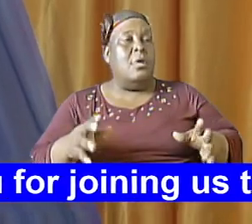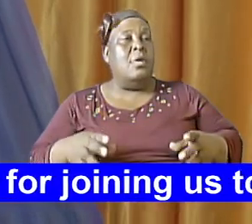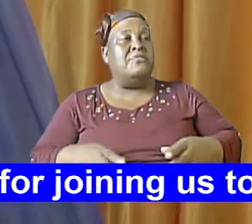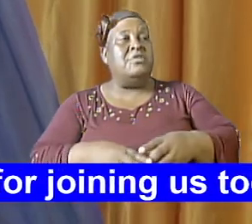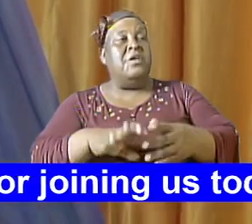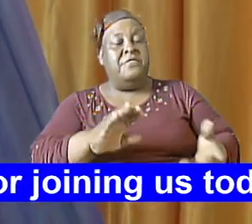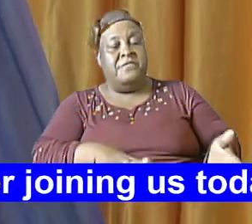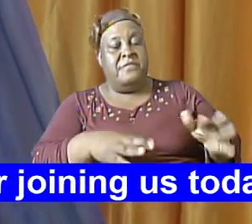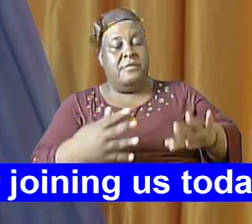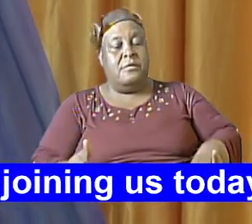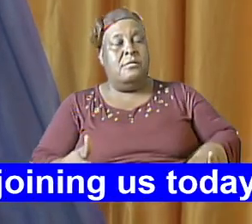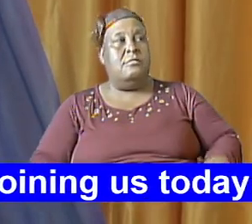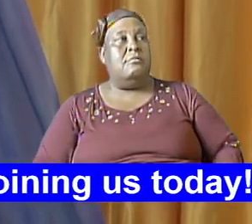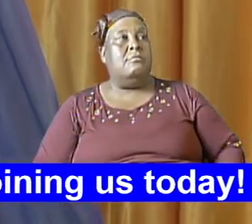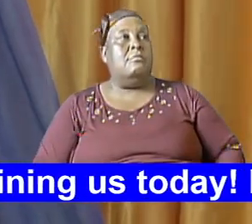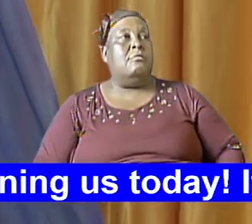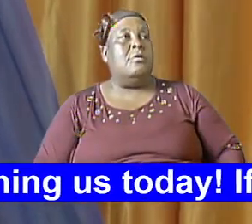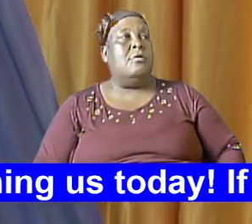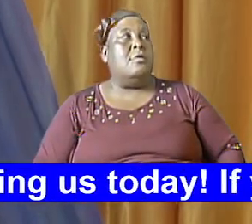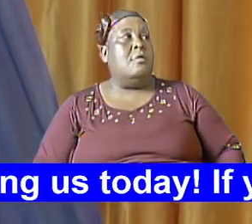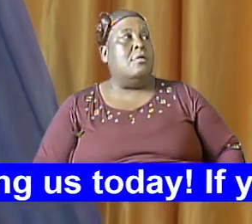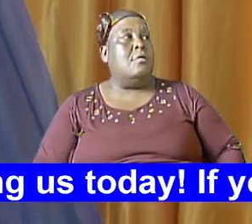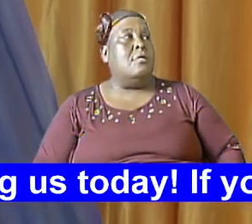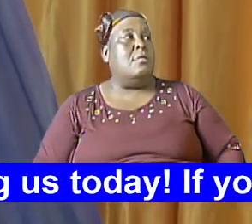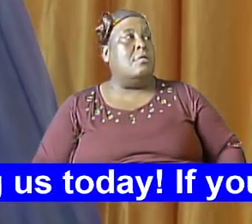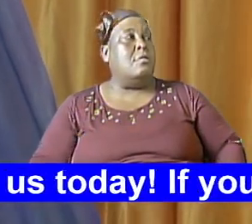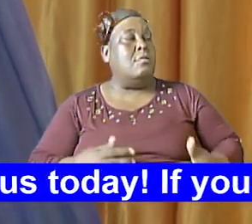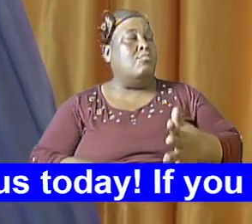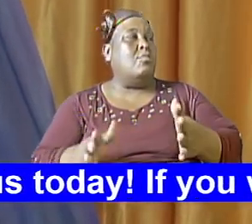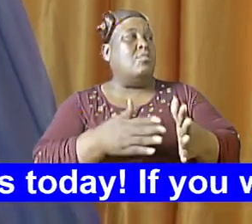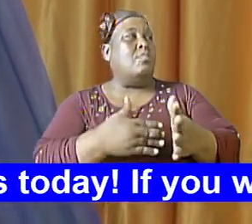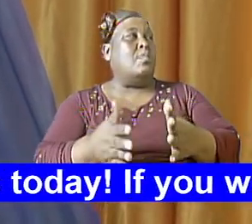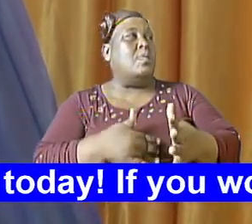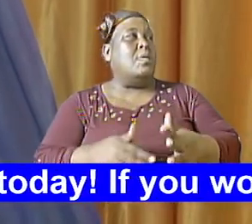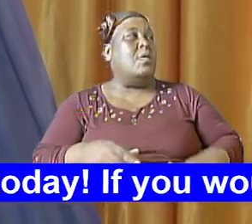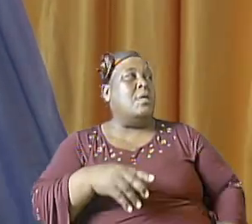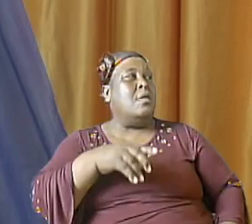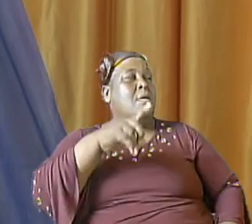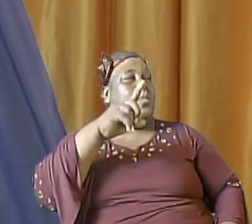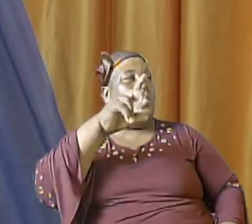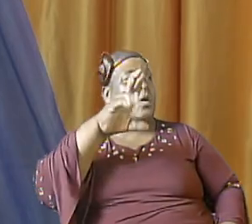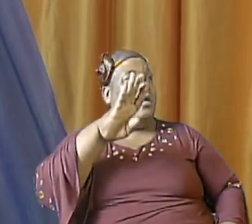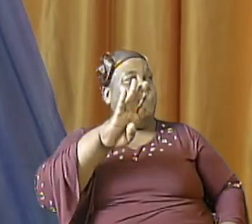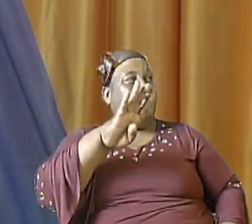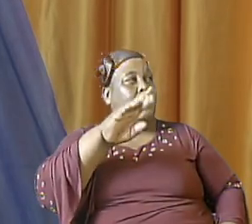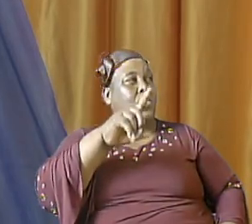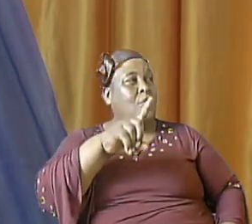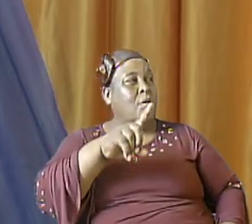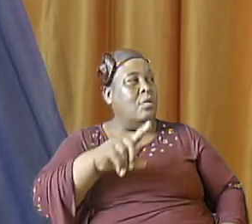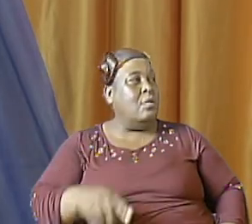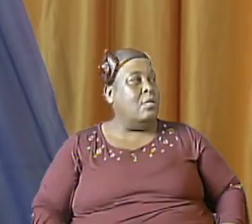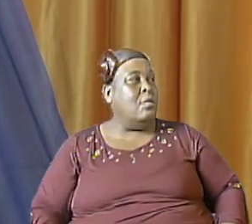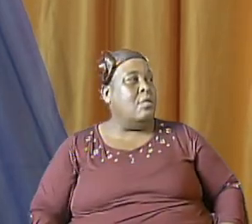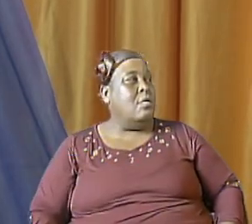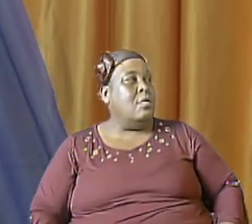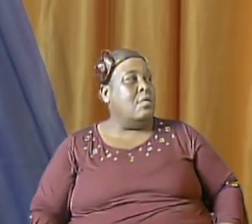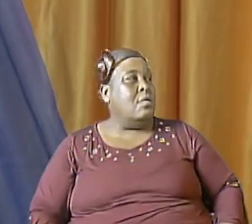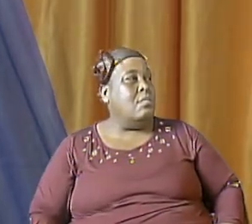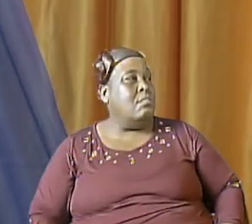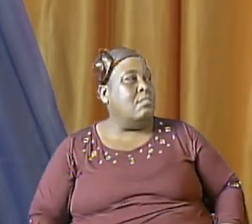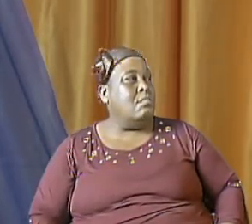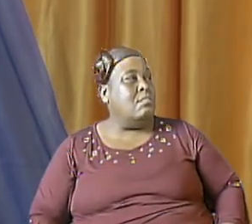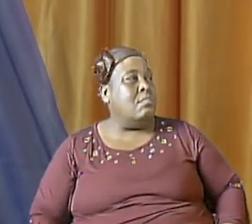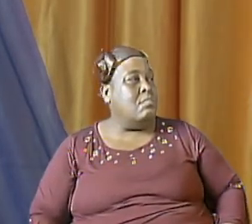ways of death. Before the singers sing hymn number 141, I just want to make an appeal